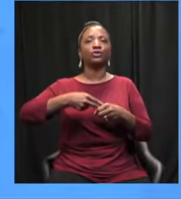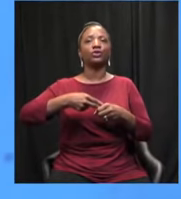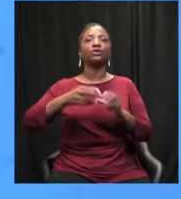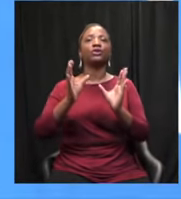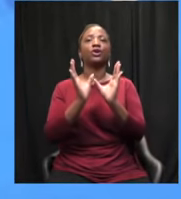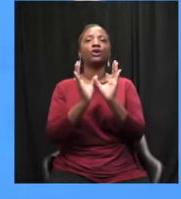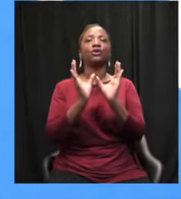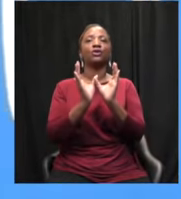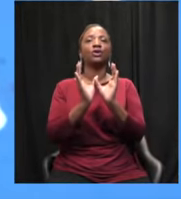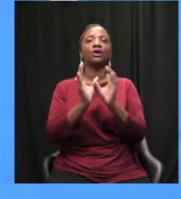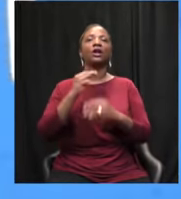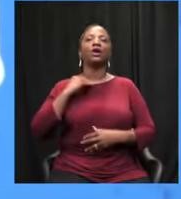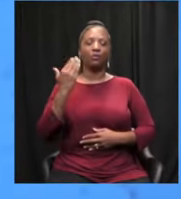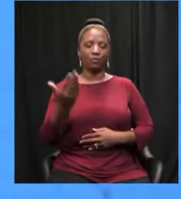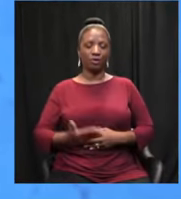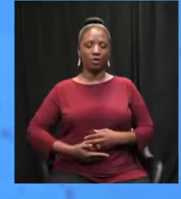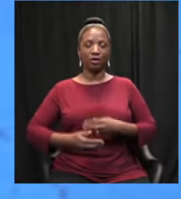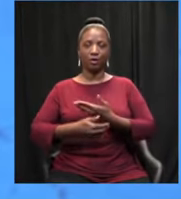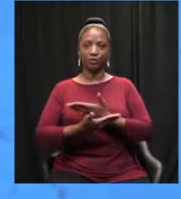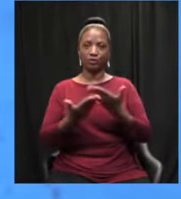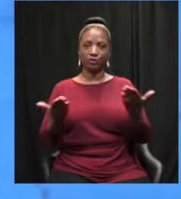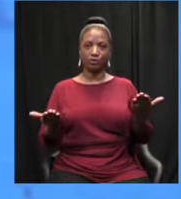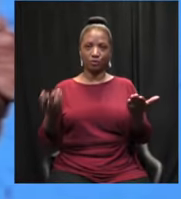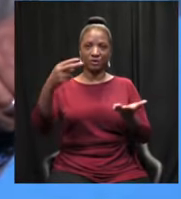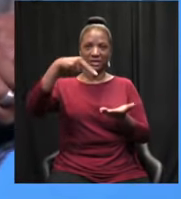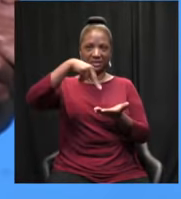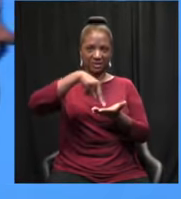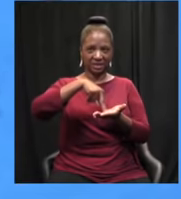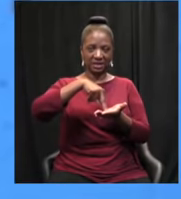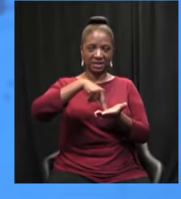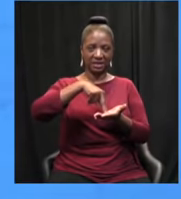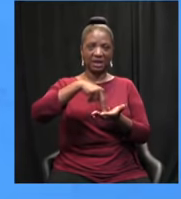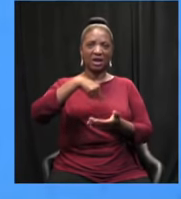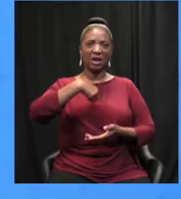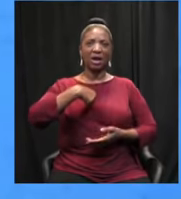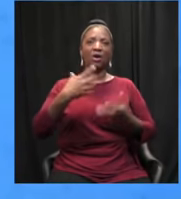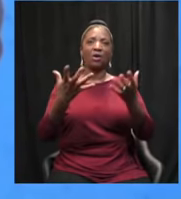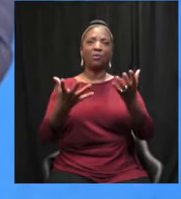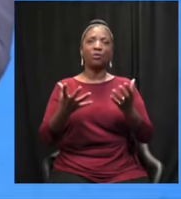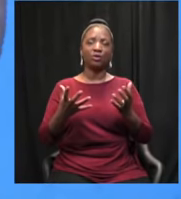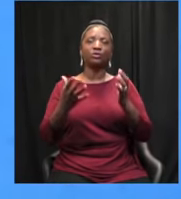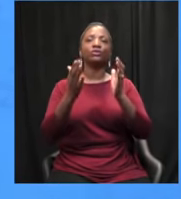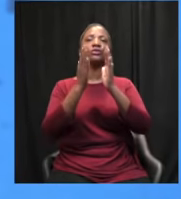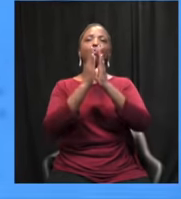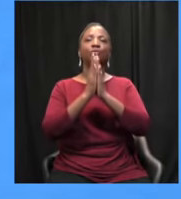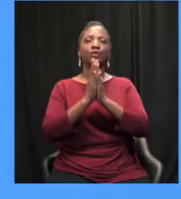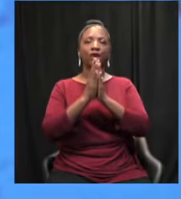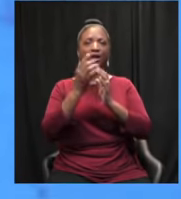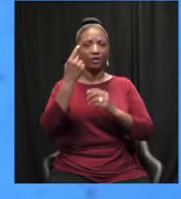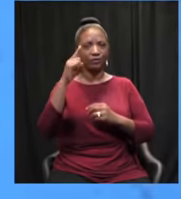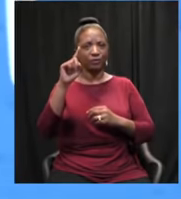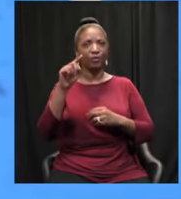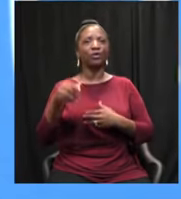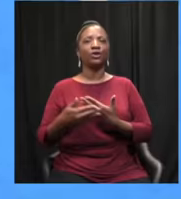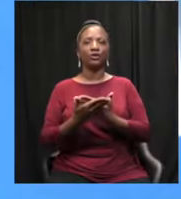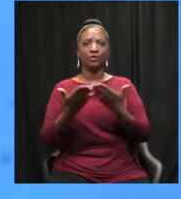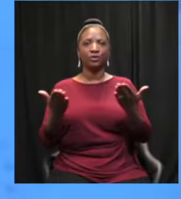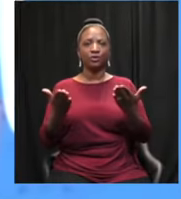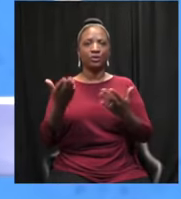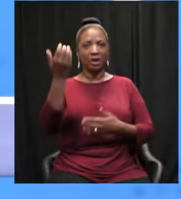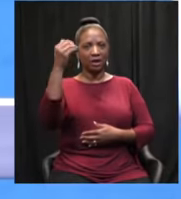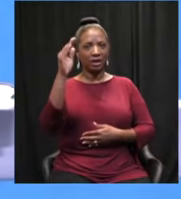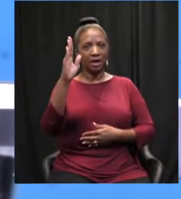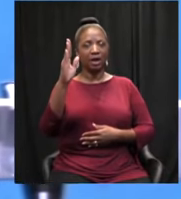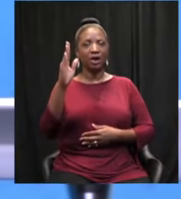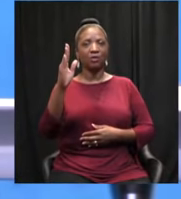invite you to stand right where you are, and I just want to offer a prayer with you for the work that God wants to do in your life, for the new beginning God wants to give